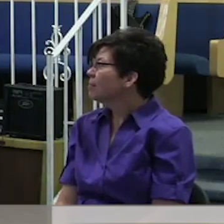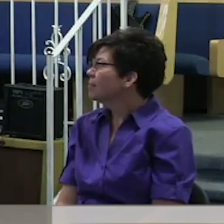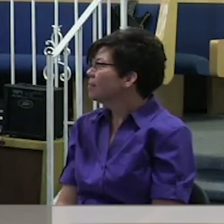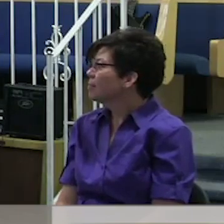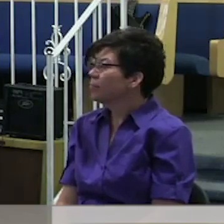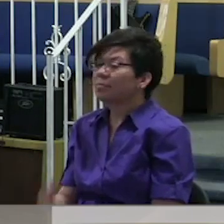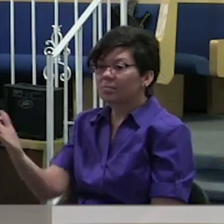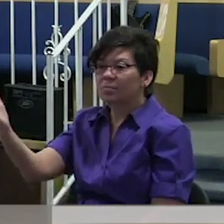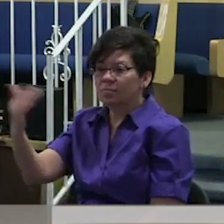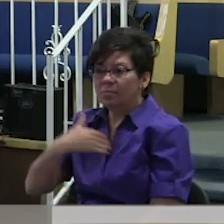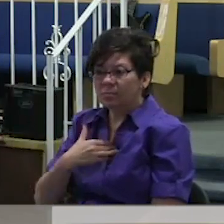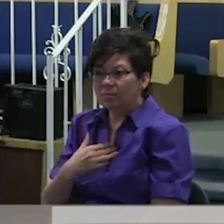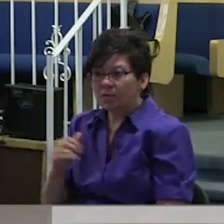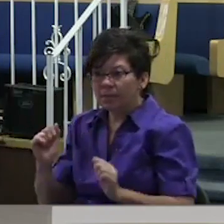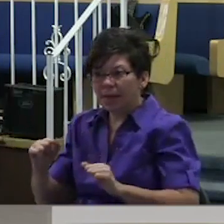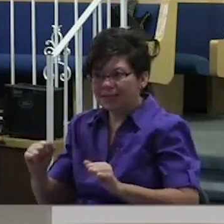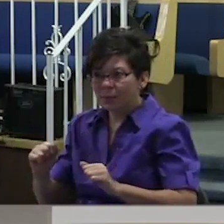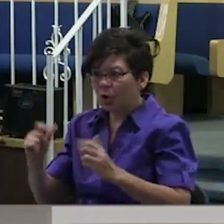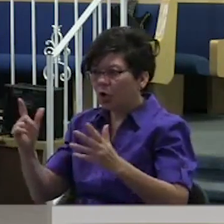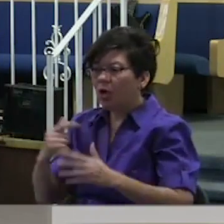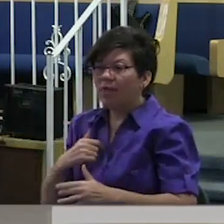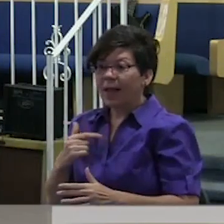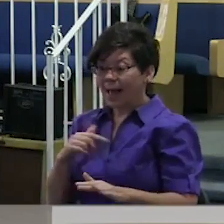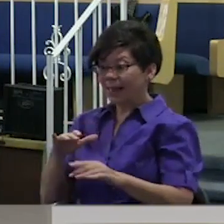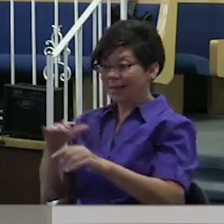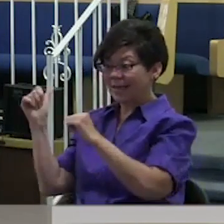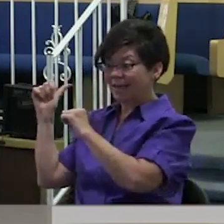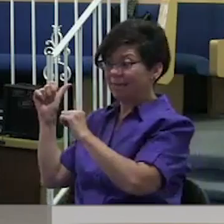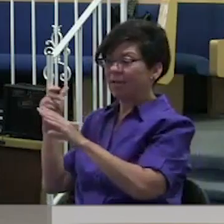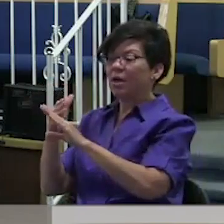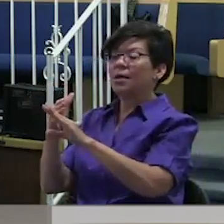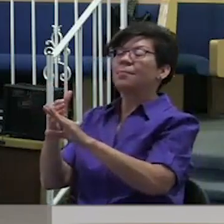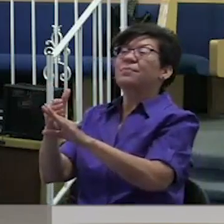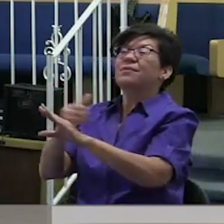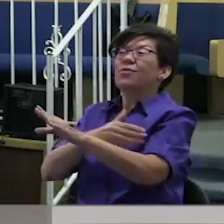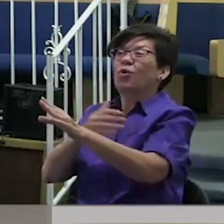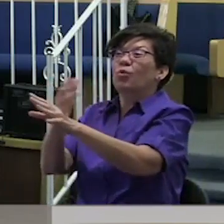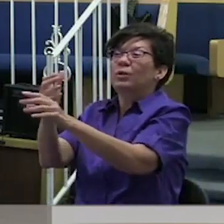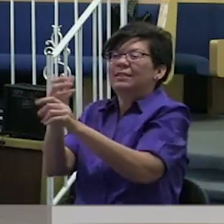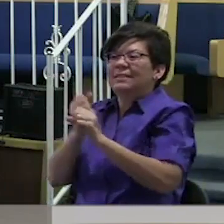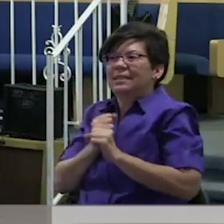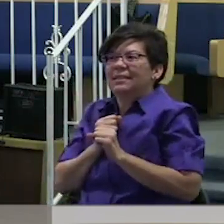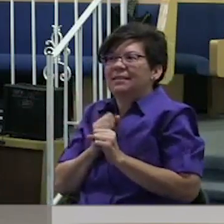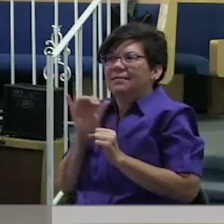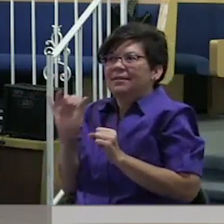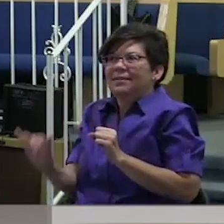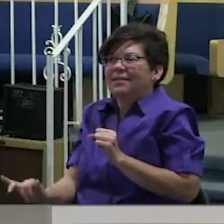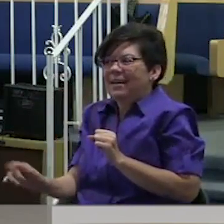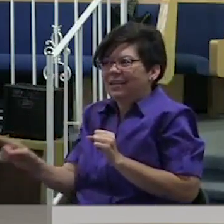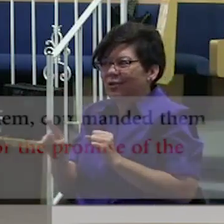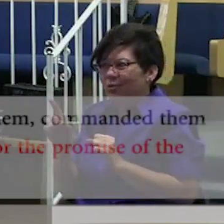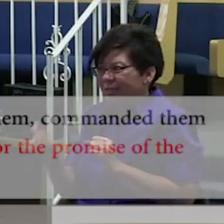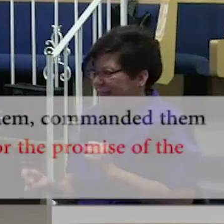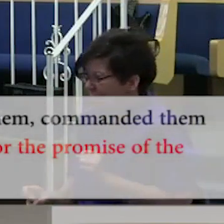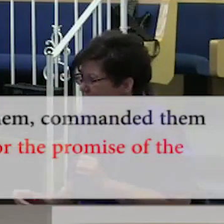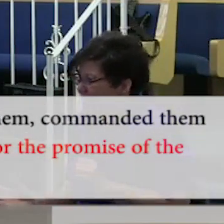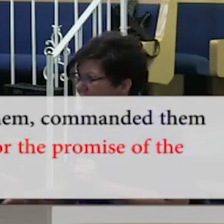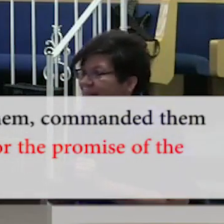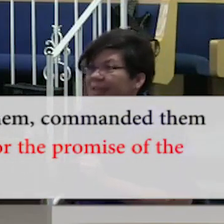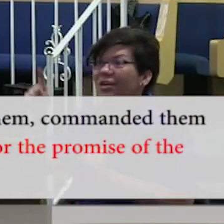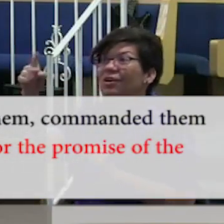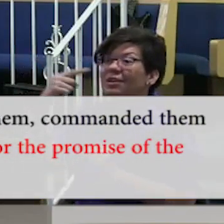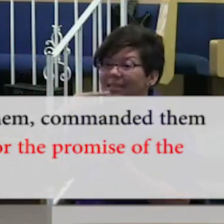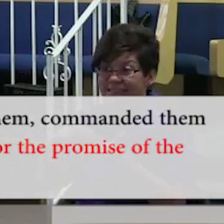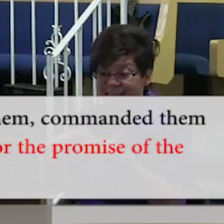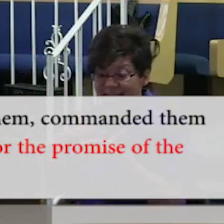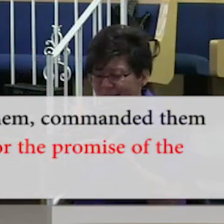So there is that possibility of departing before receiving that which you need. So he said they